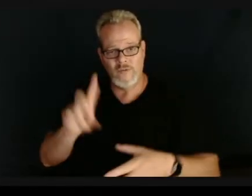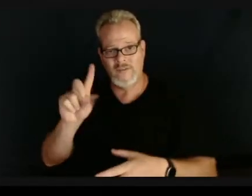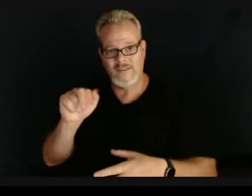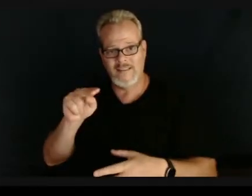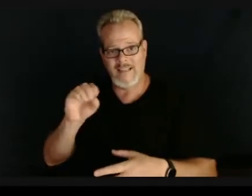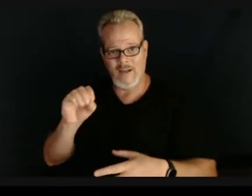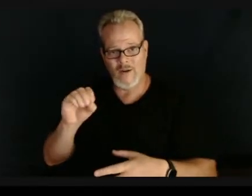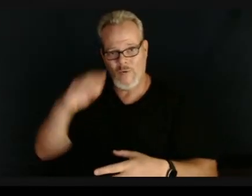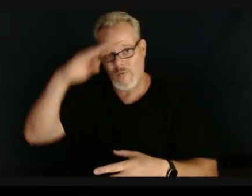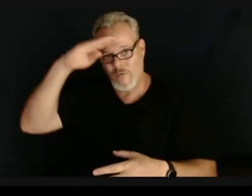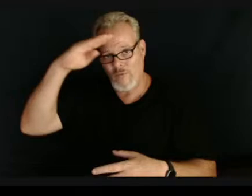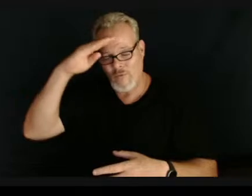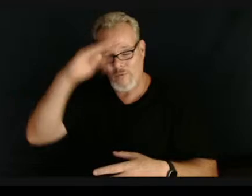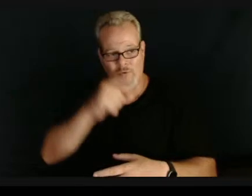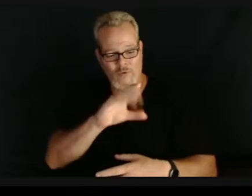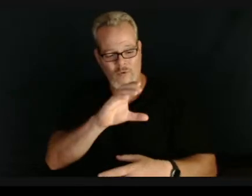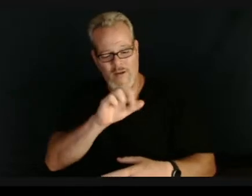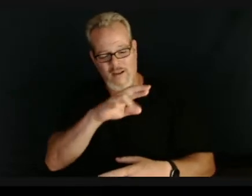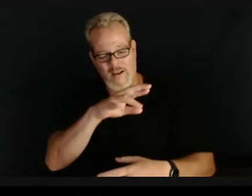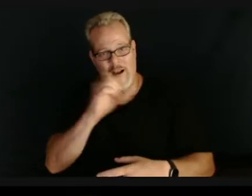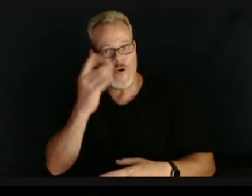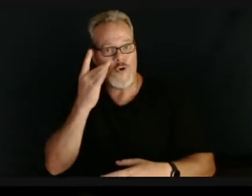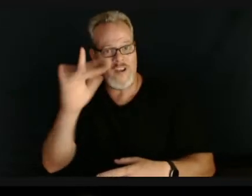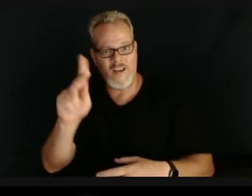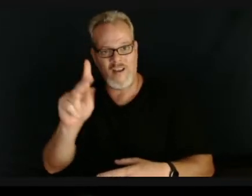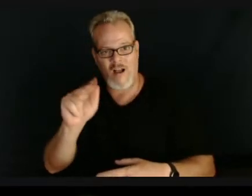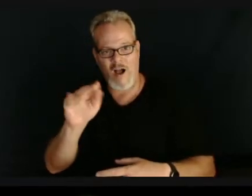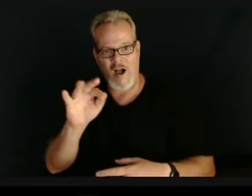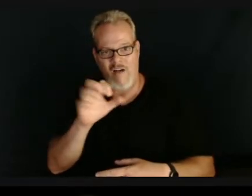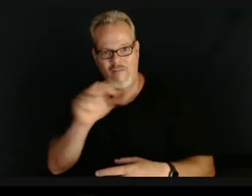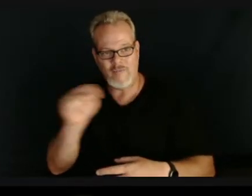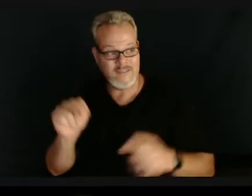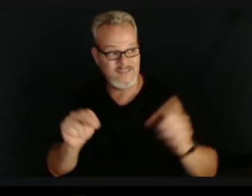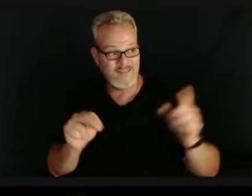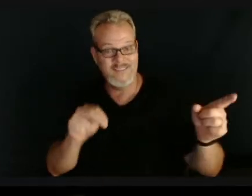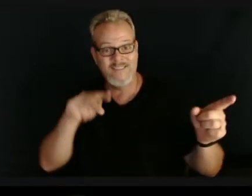Mr. Dane DuPont, and I'm Philip Ong.